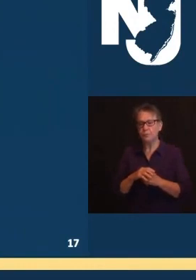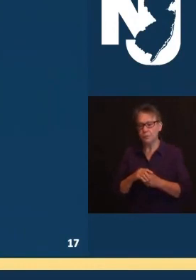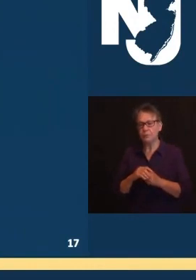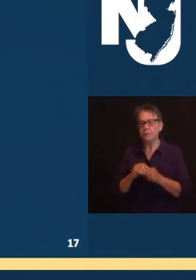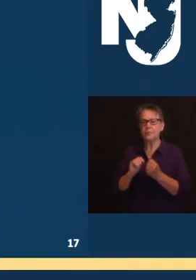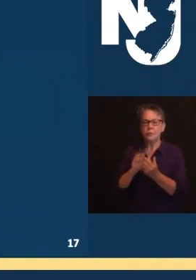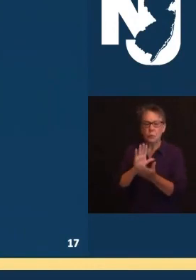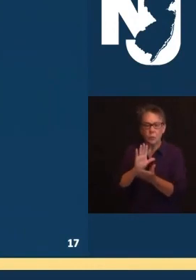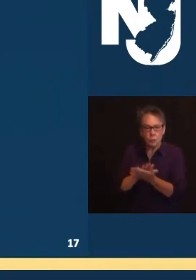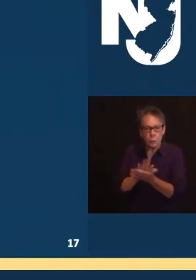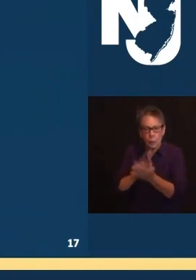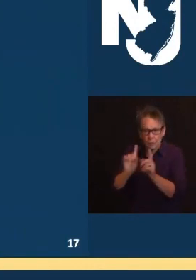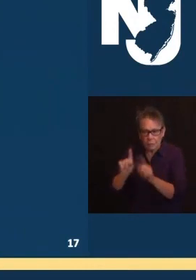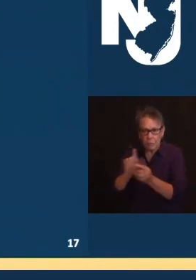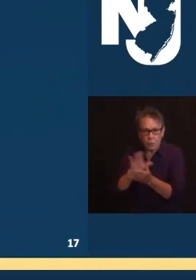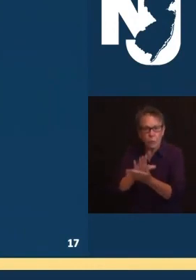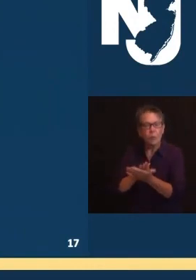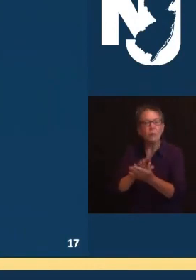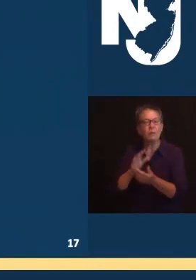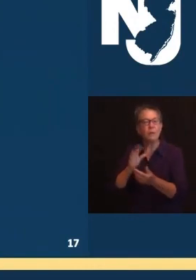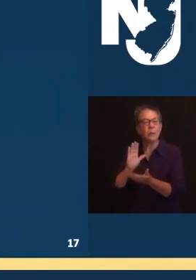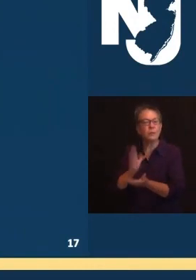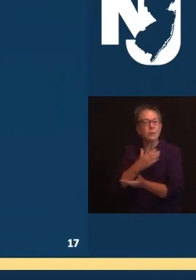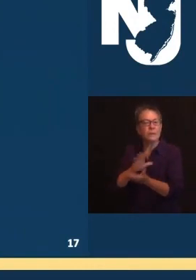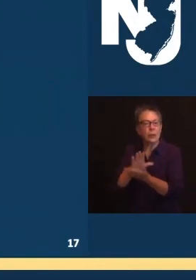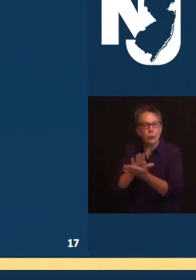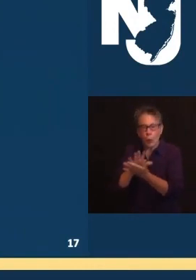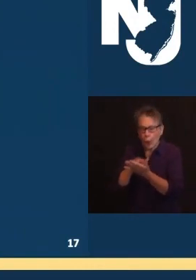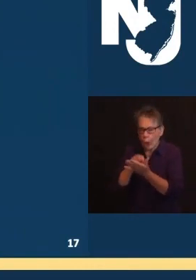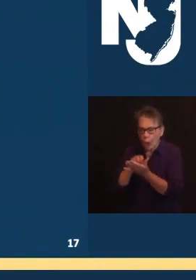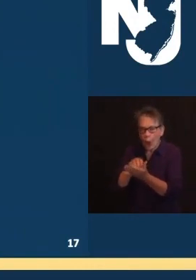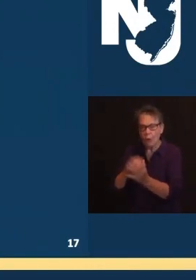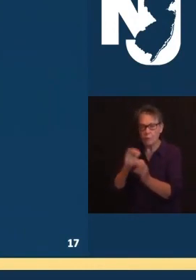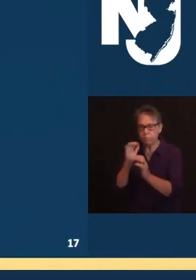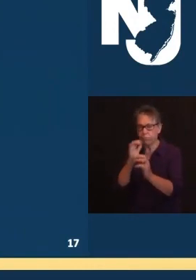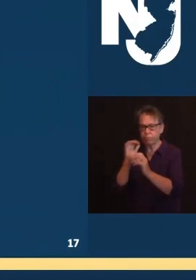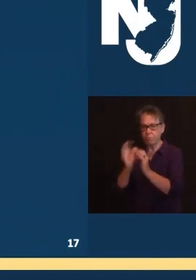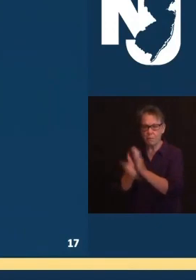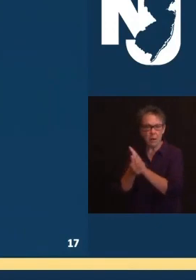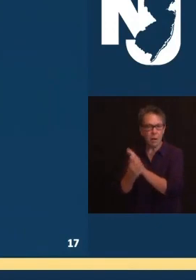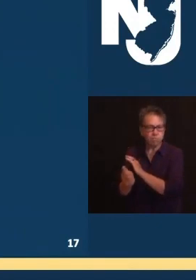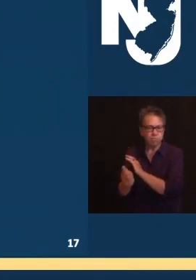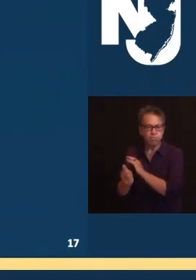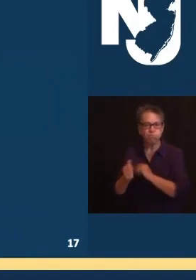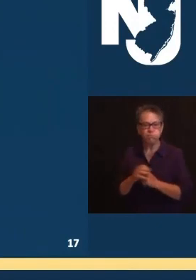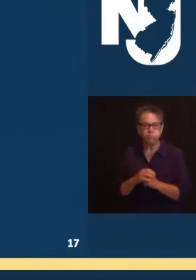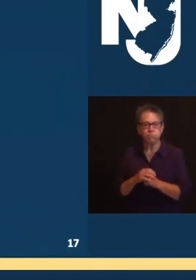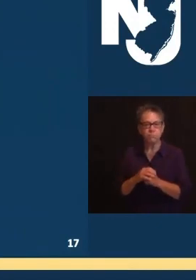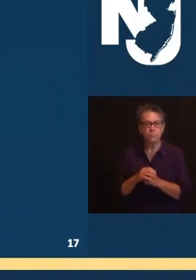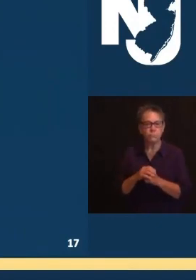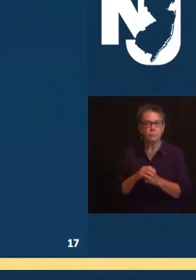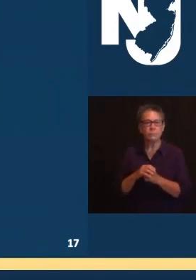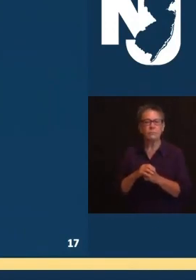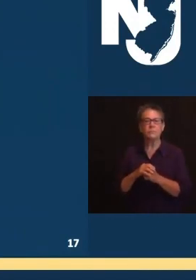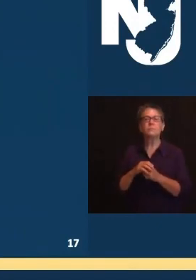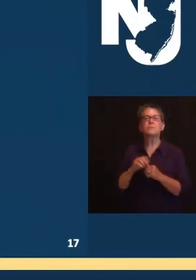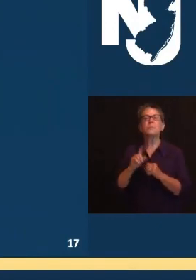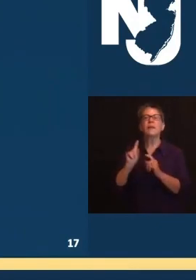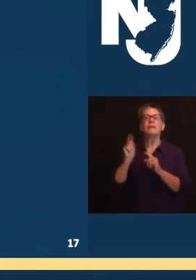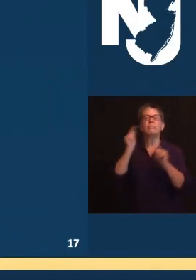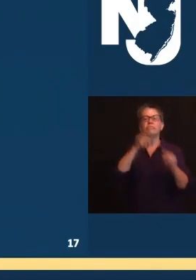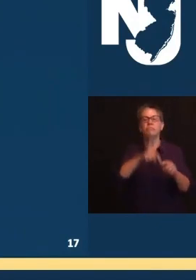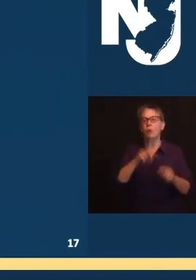his music education at Howard University before transferring to the Berklee School of Music in Boston. He found his way to New